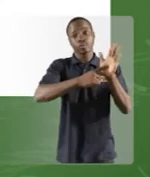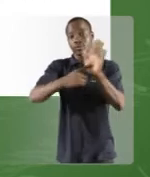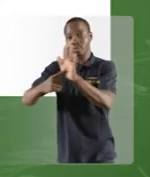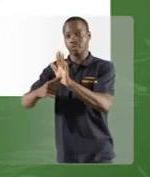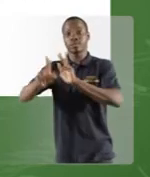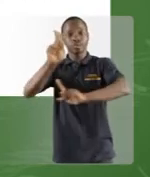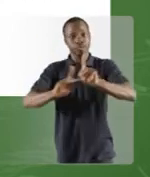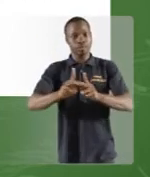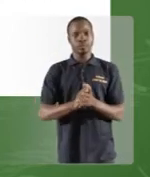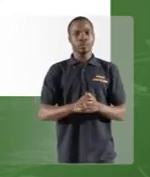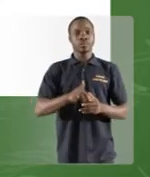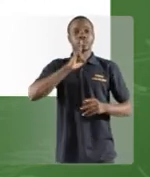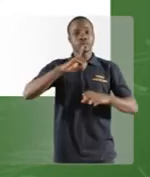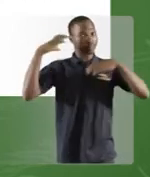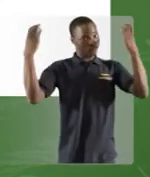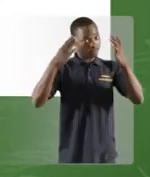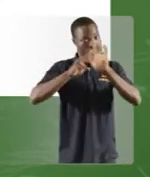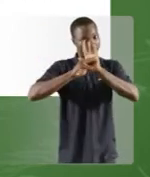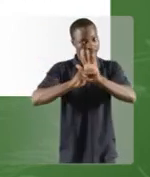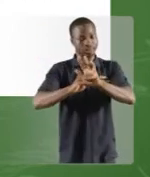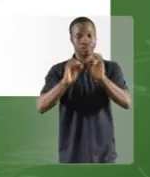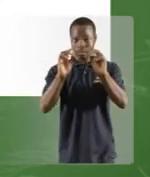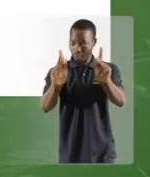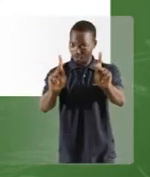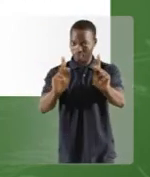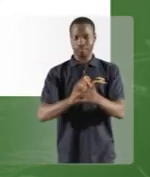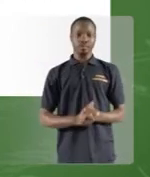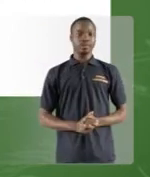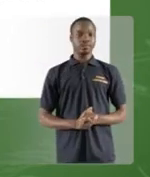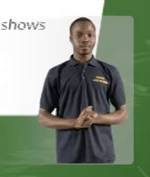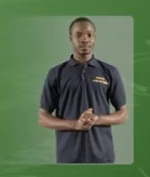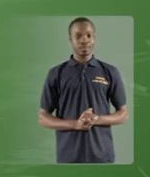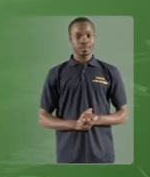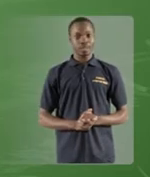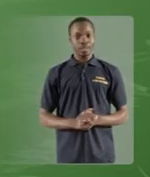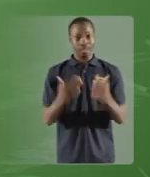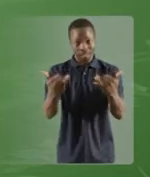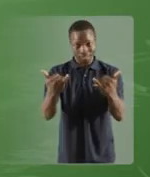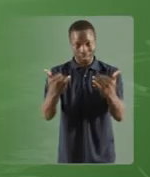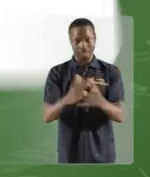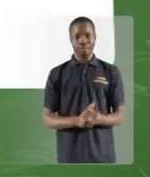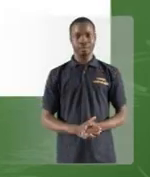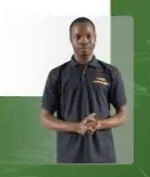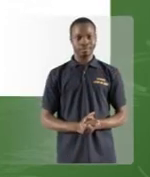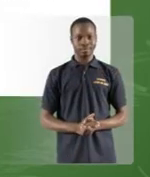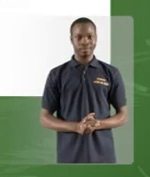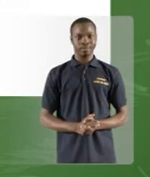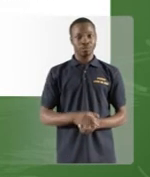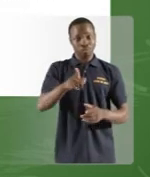is a fashion show. All right? A fashion show. All right? Now it's over to you.